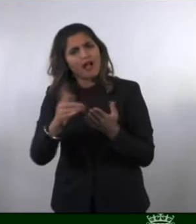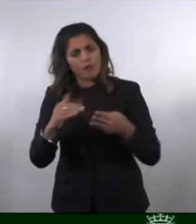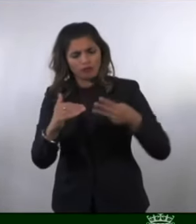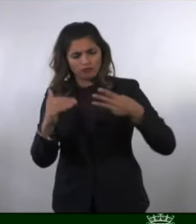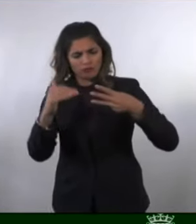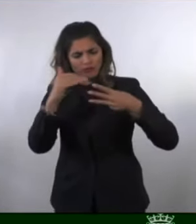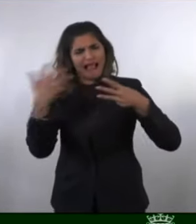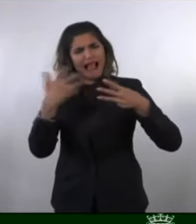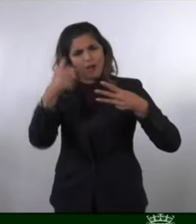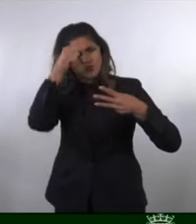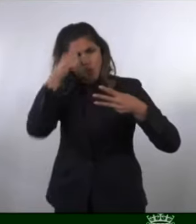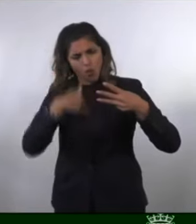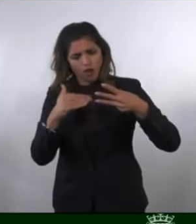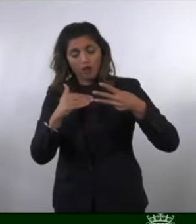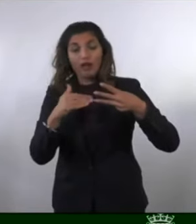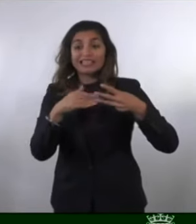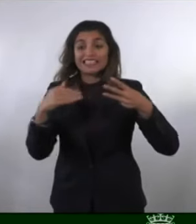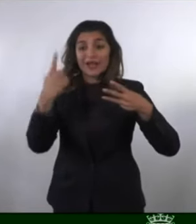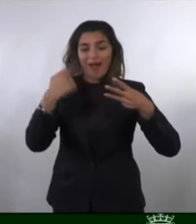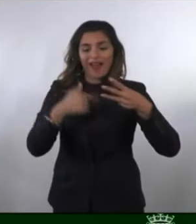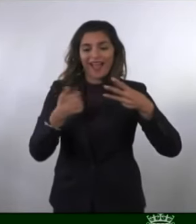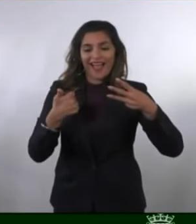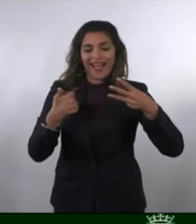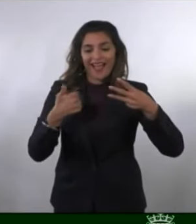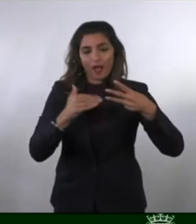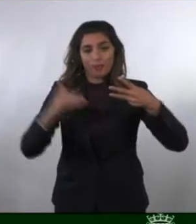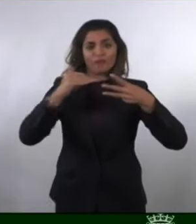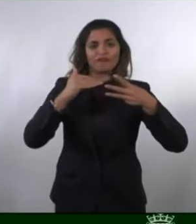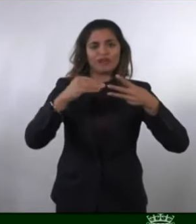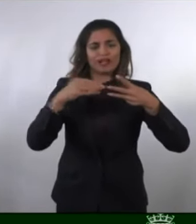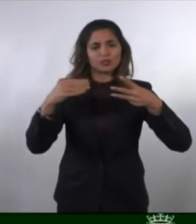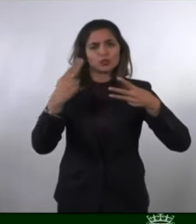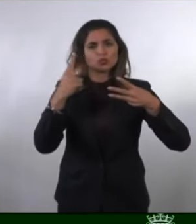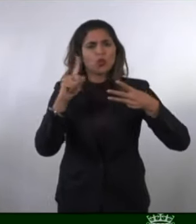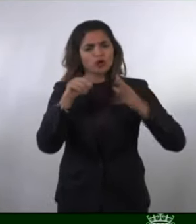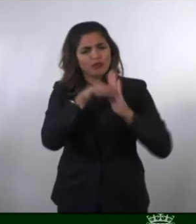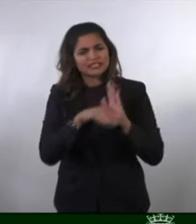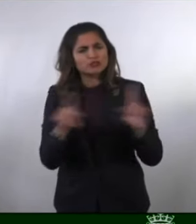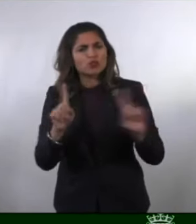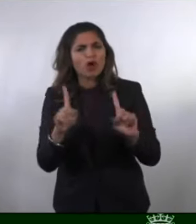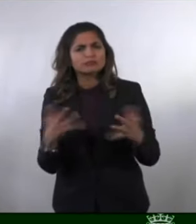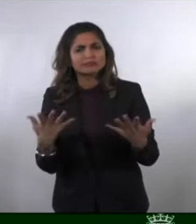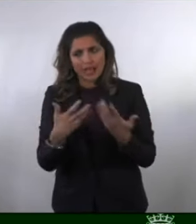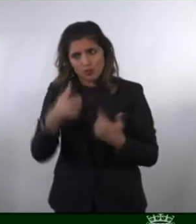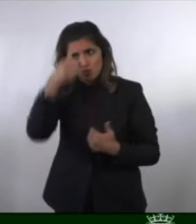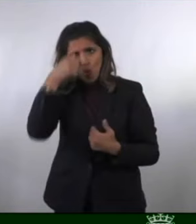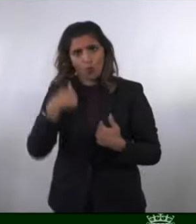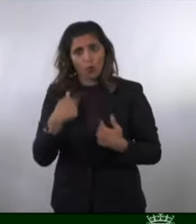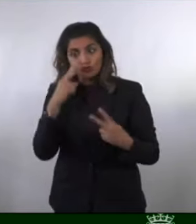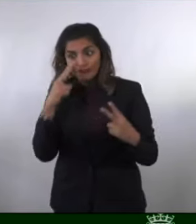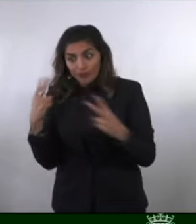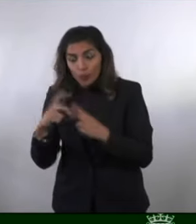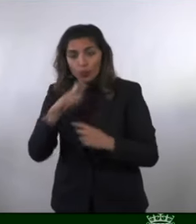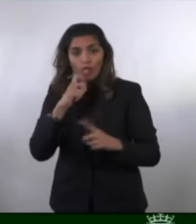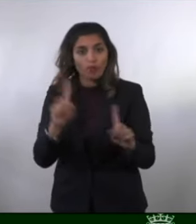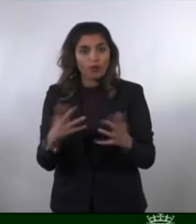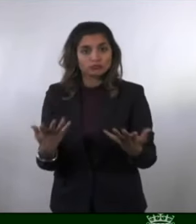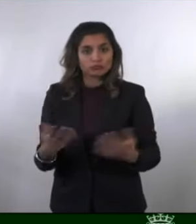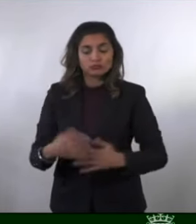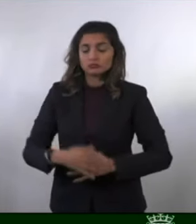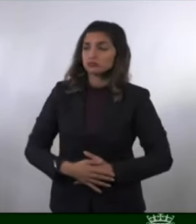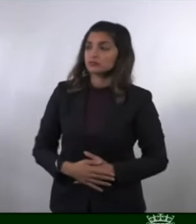how often a review for each area will take place? Minister. Yes. Yes, Madam